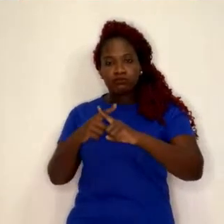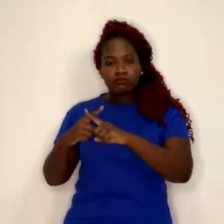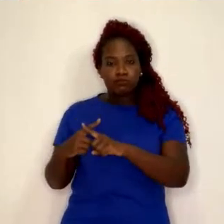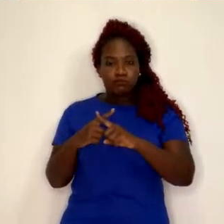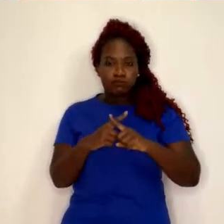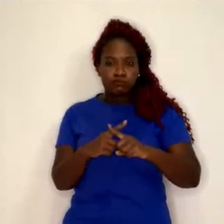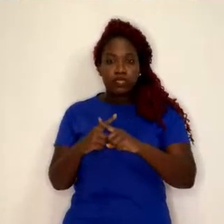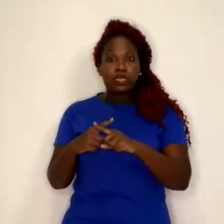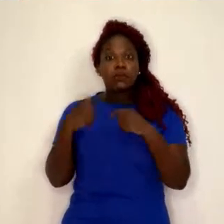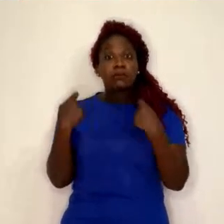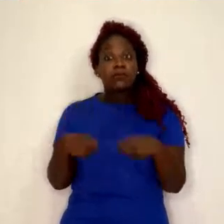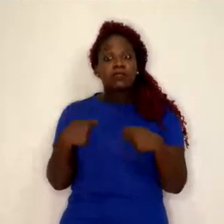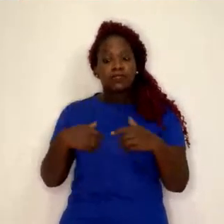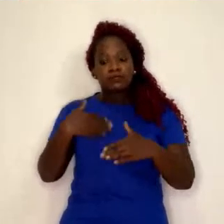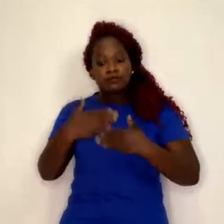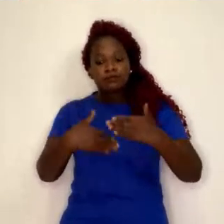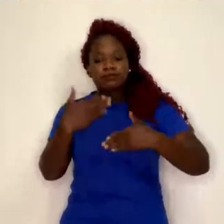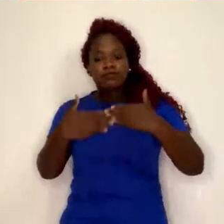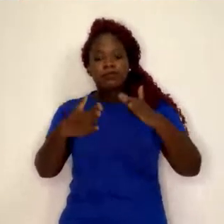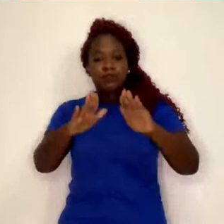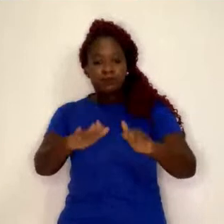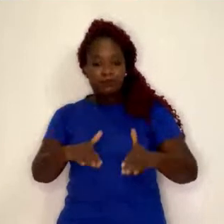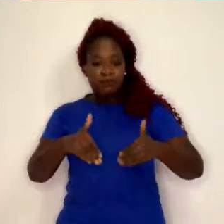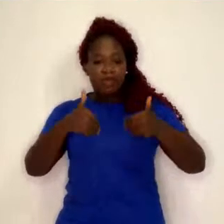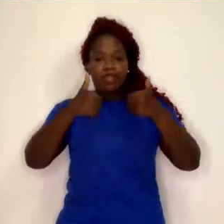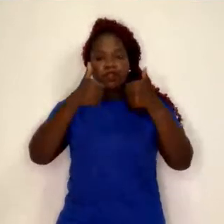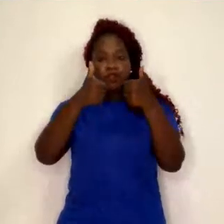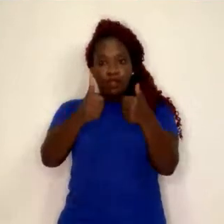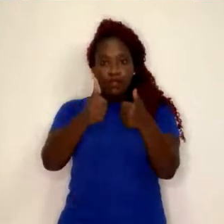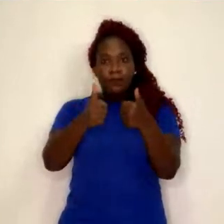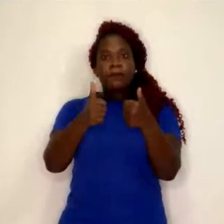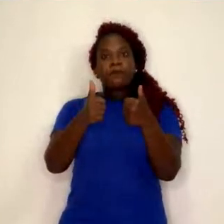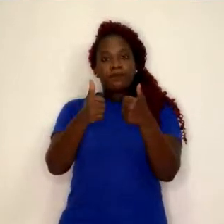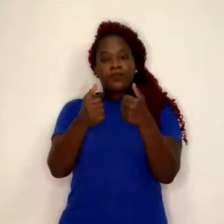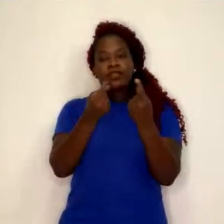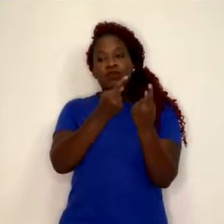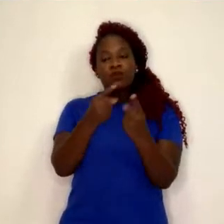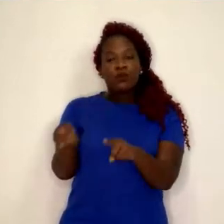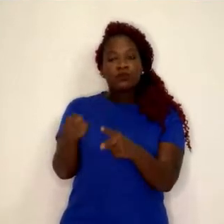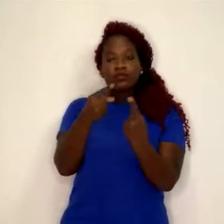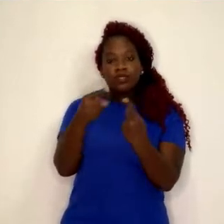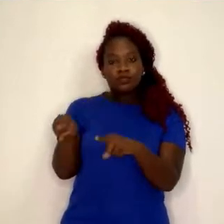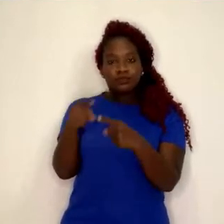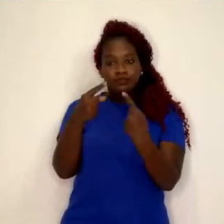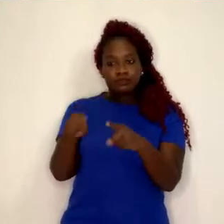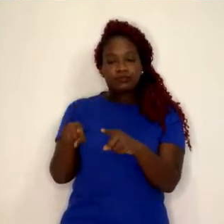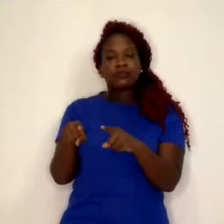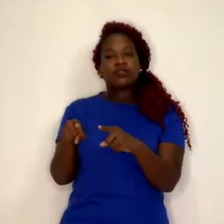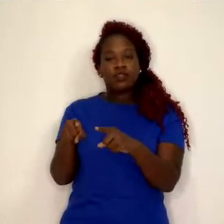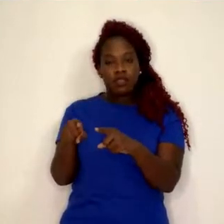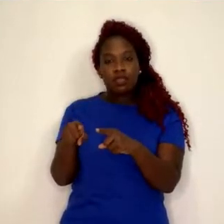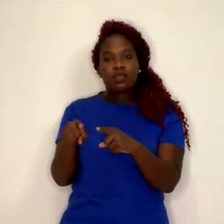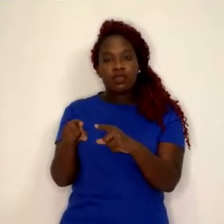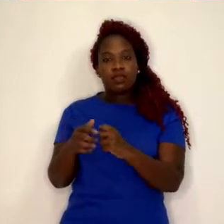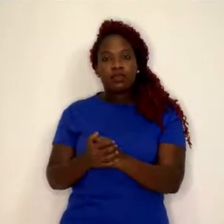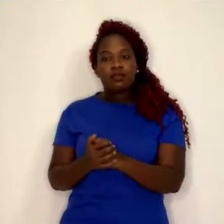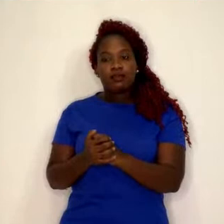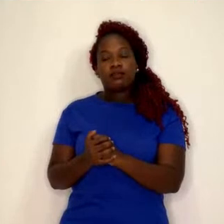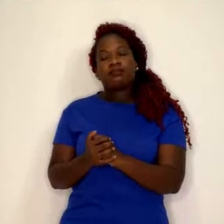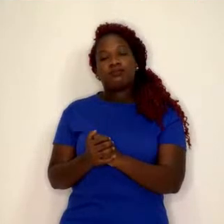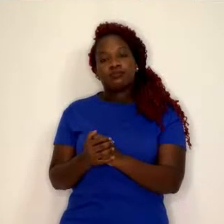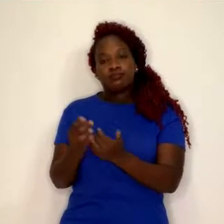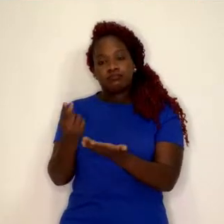territories. We need to advance in this confronting, this accelerating